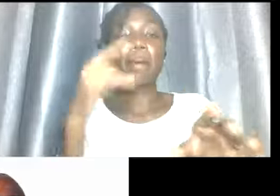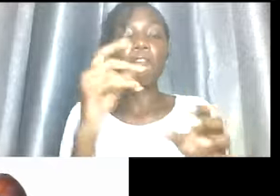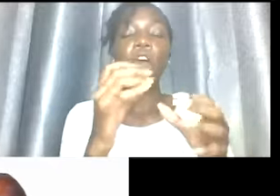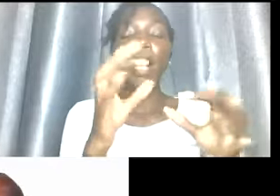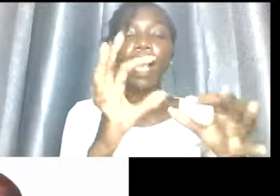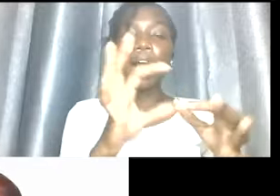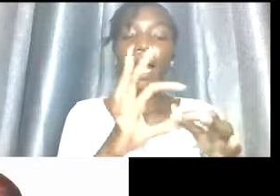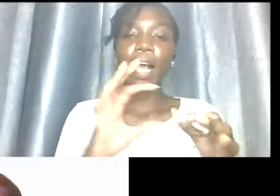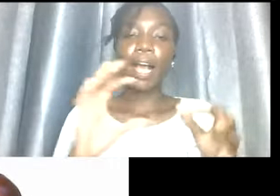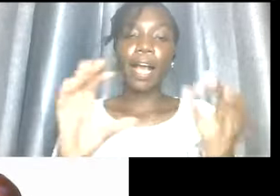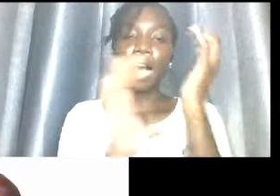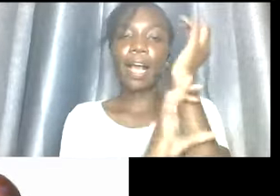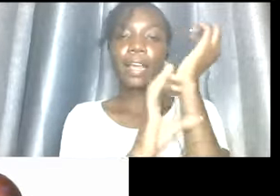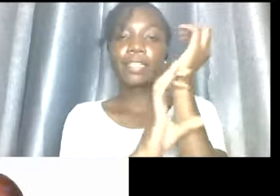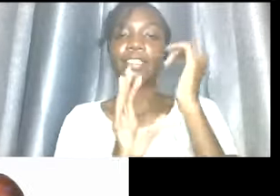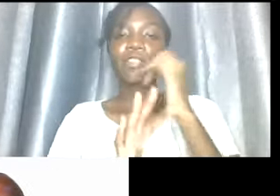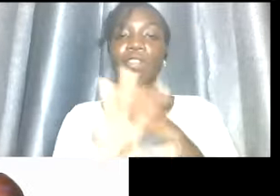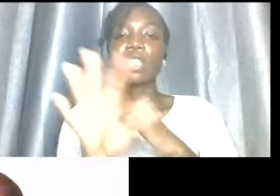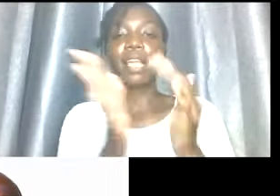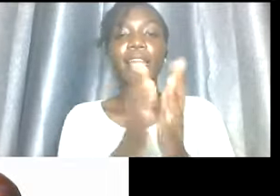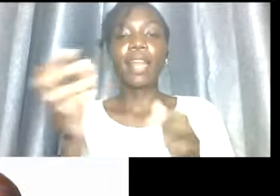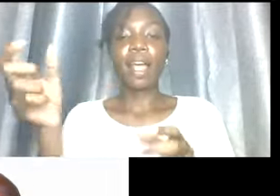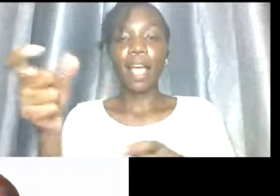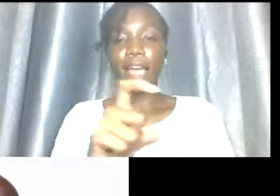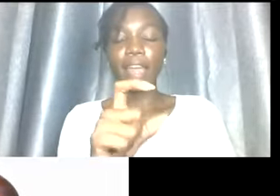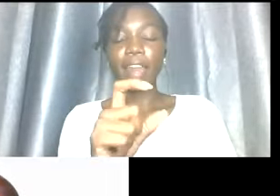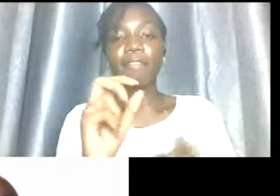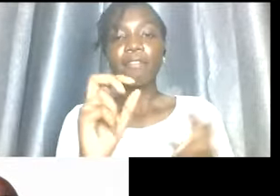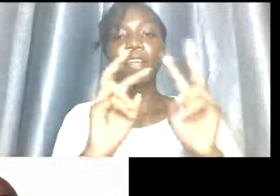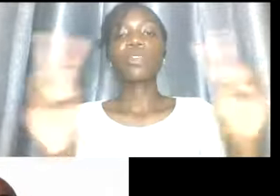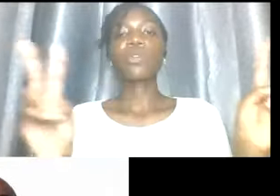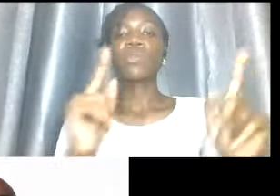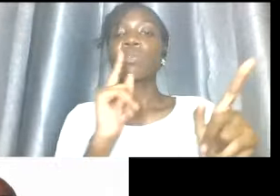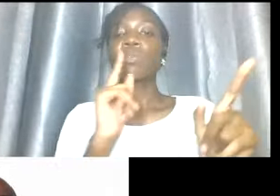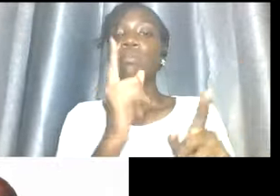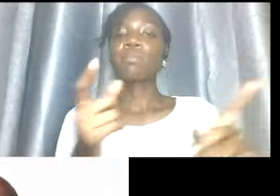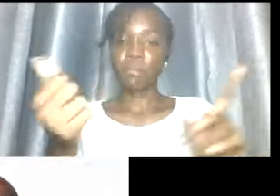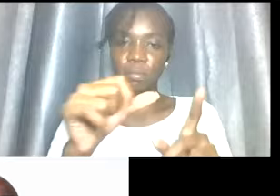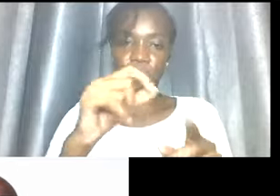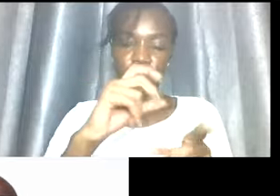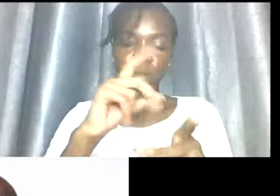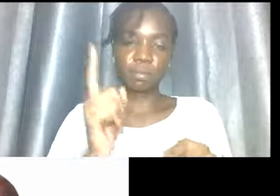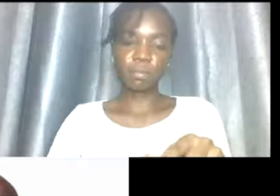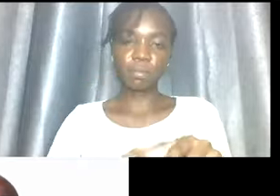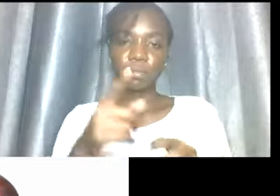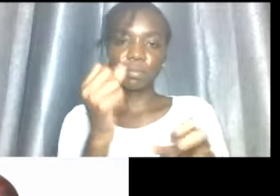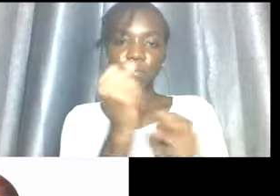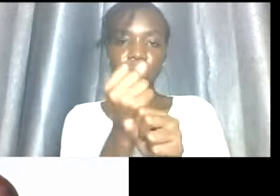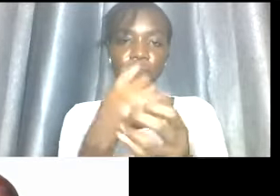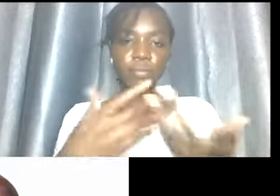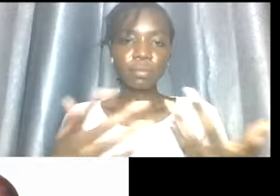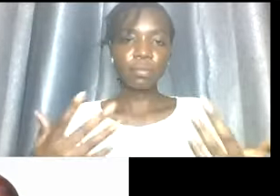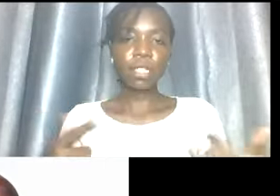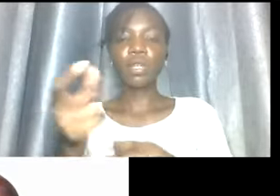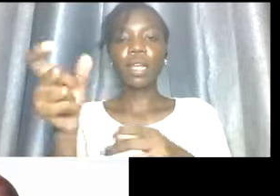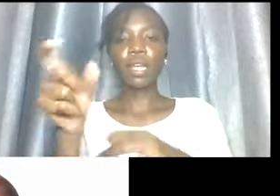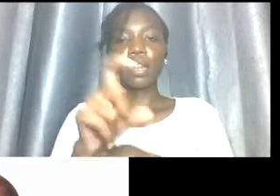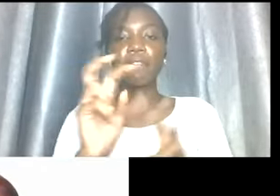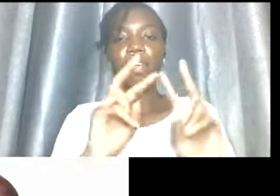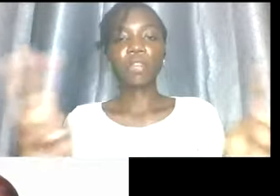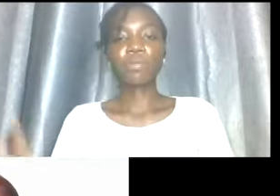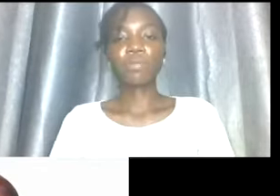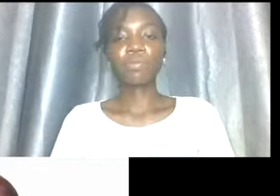add value. So in every sphere of our lives, we should be trying to add value